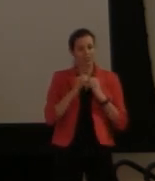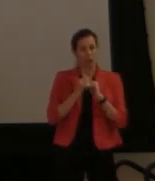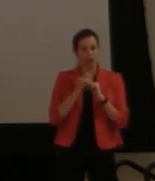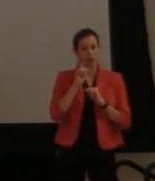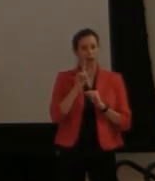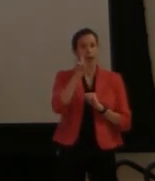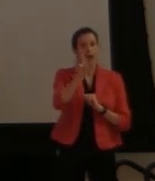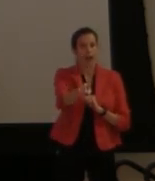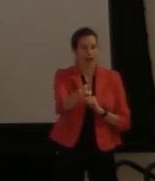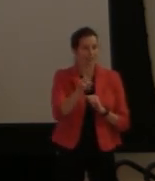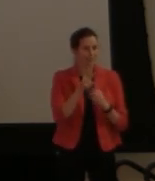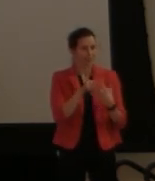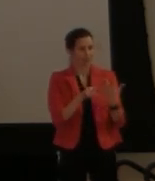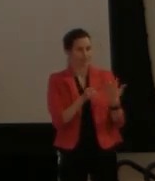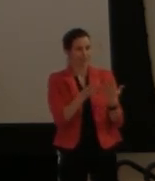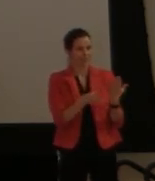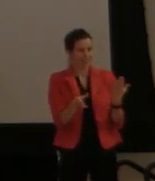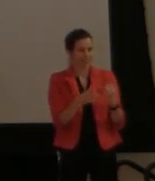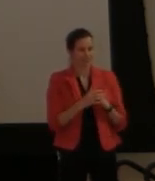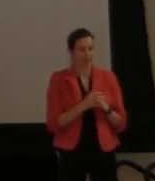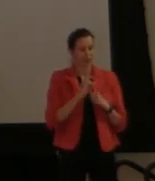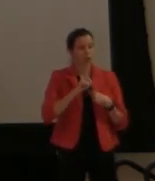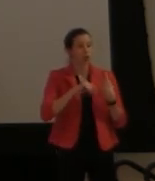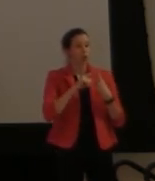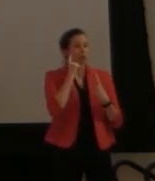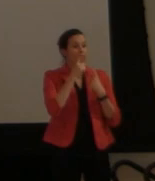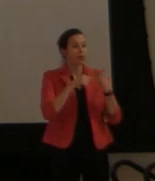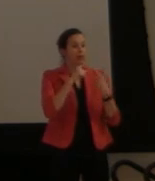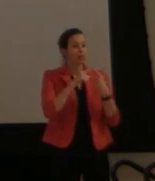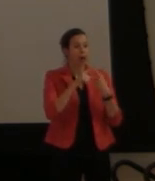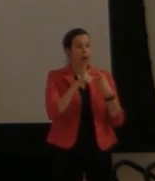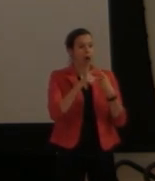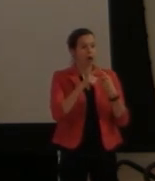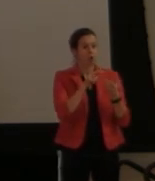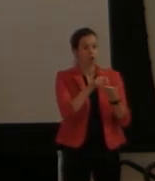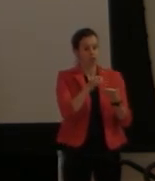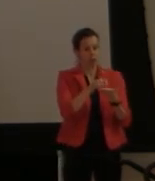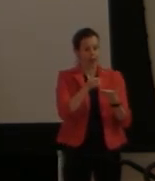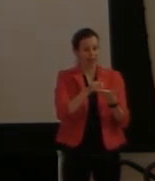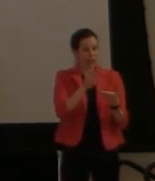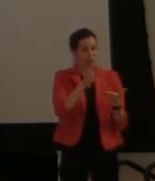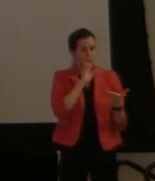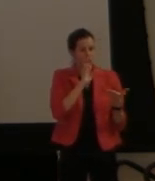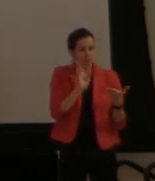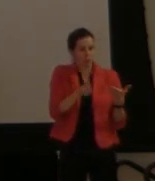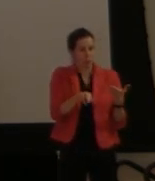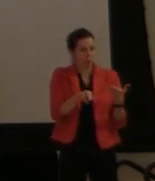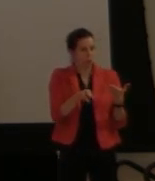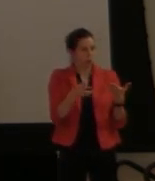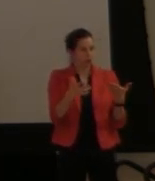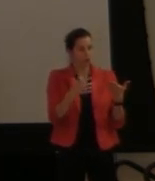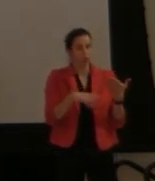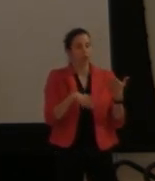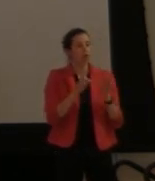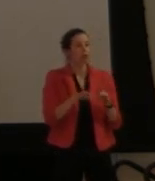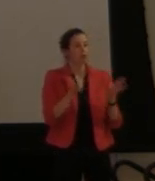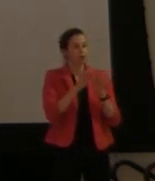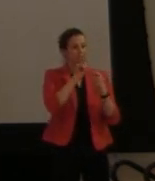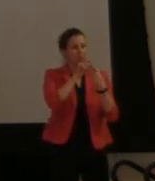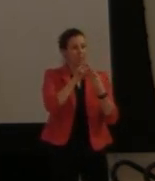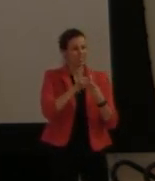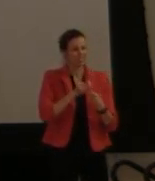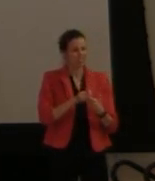ask things. When you think about writing up or reporting your findings, it's important to be specific